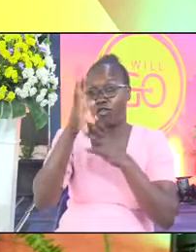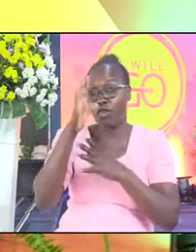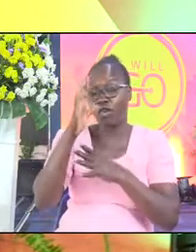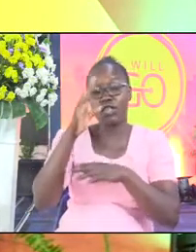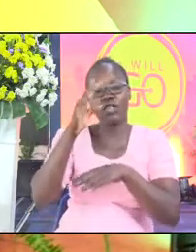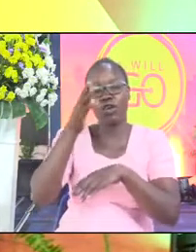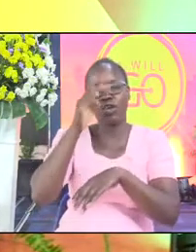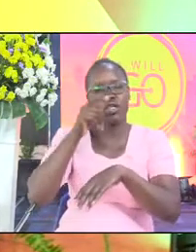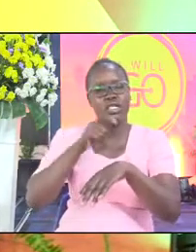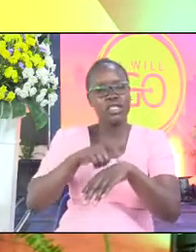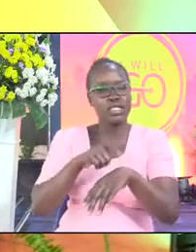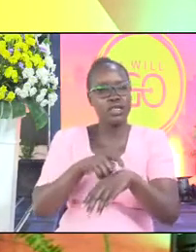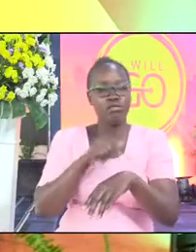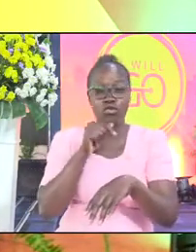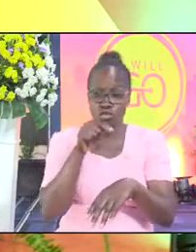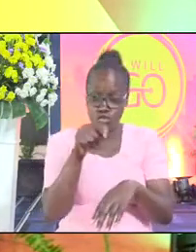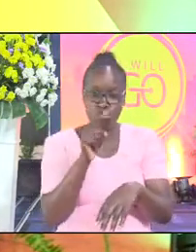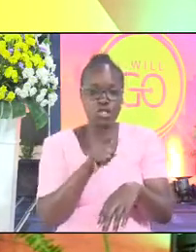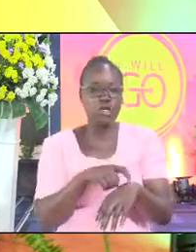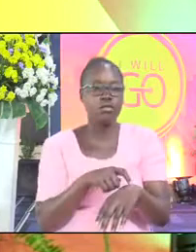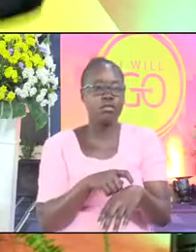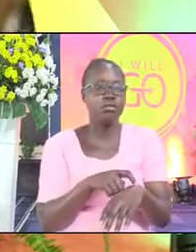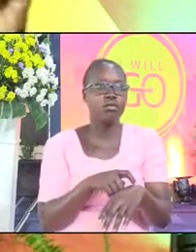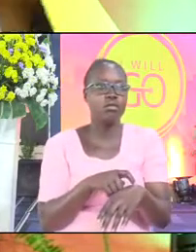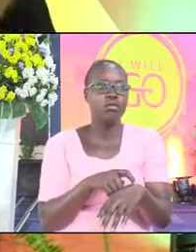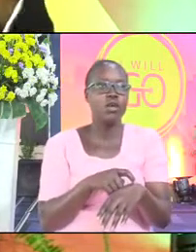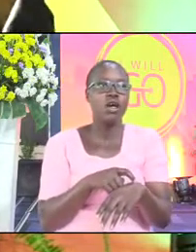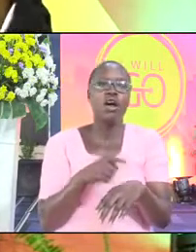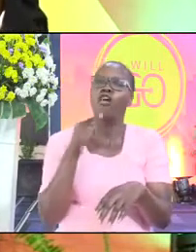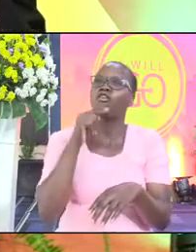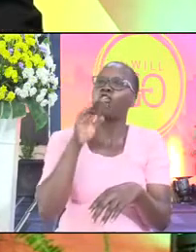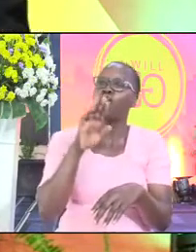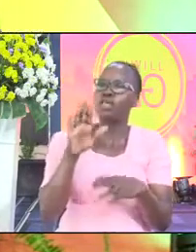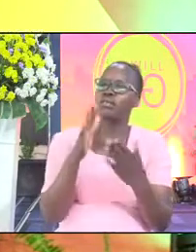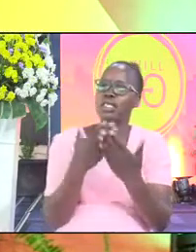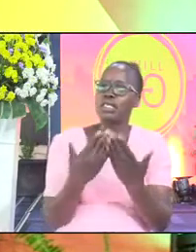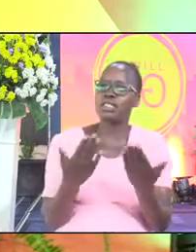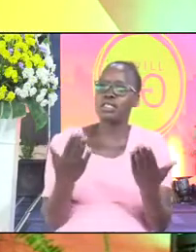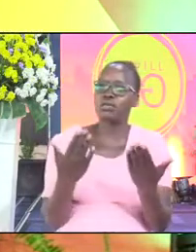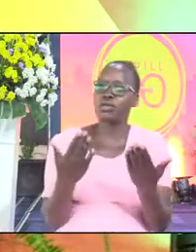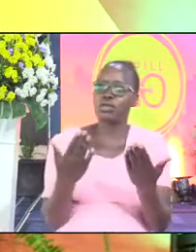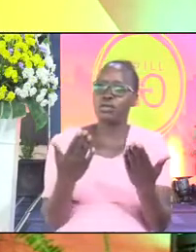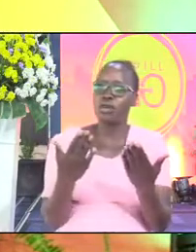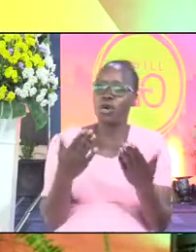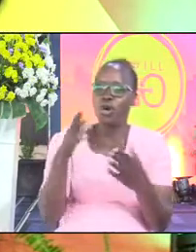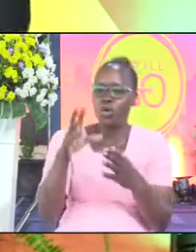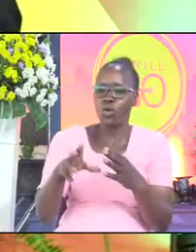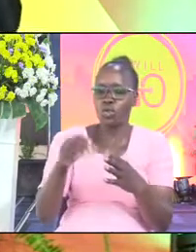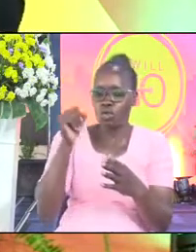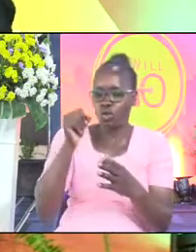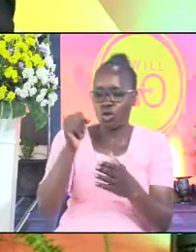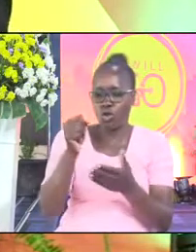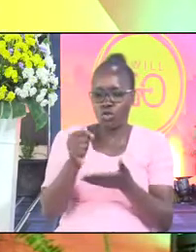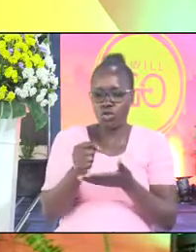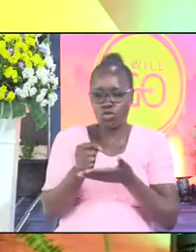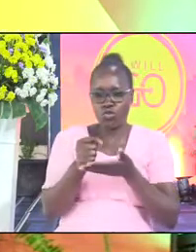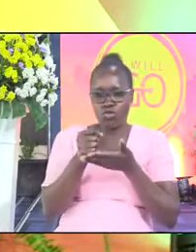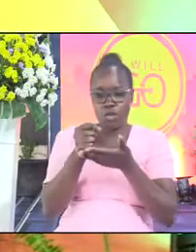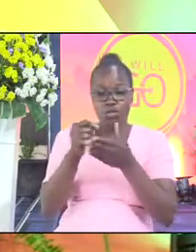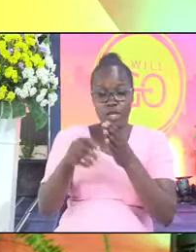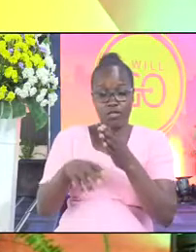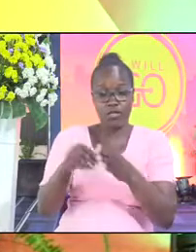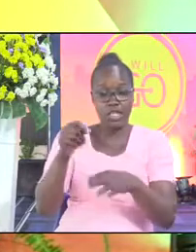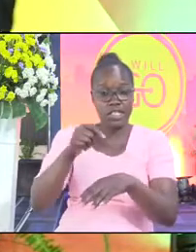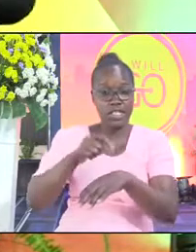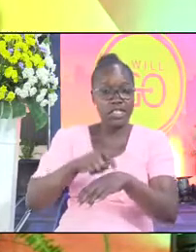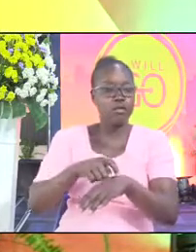God's time, not clock time. For the infinite was about to intersect the